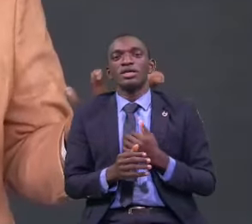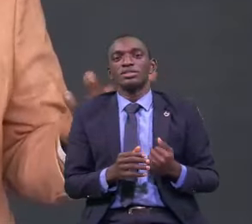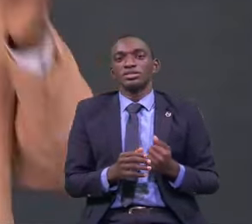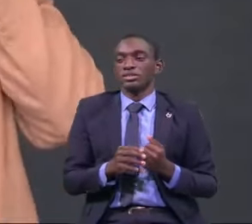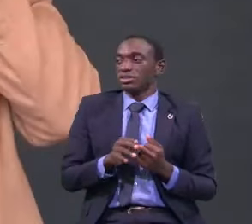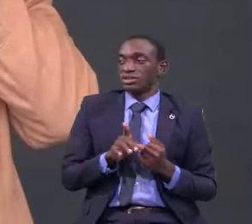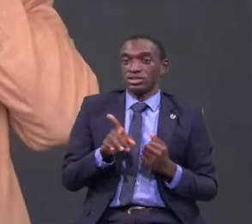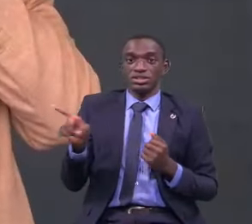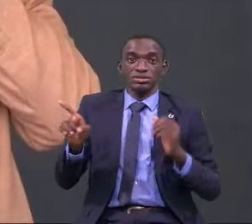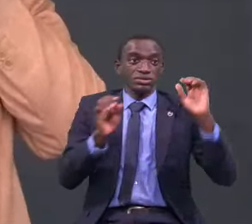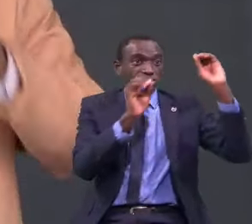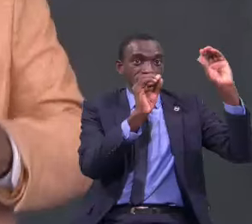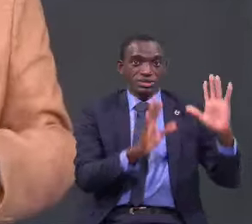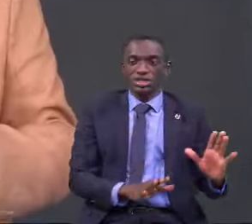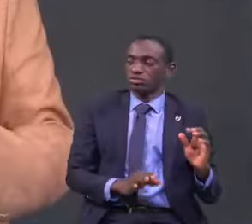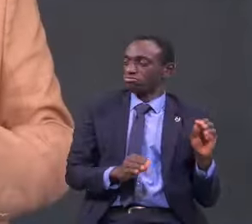multiplication table.